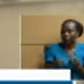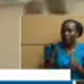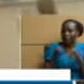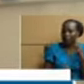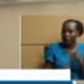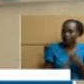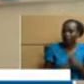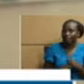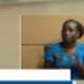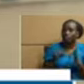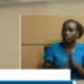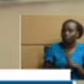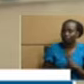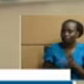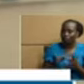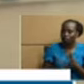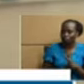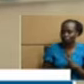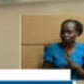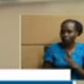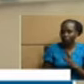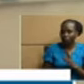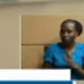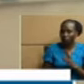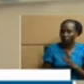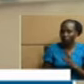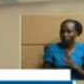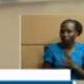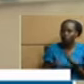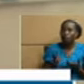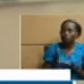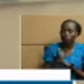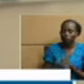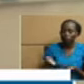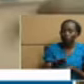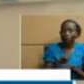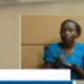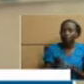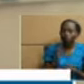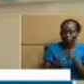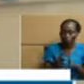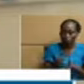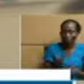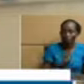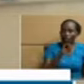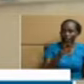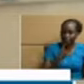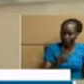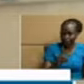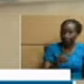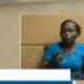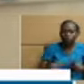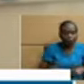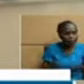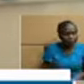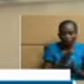Lastly, issues of correcting the issues, because they are getting money through for those people who have IDs. And those who do not have